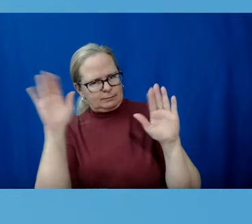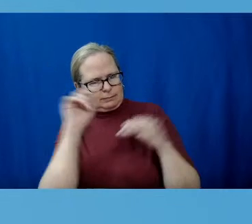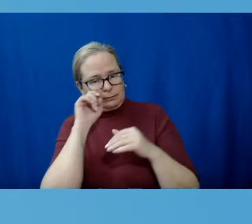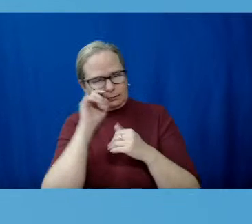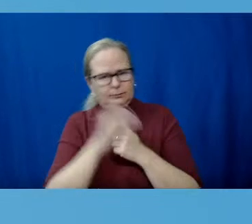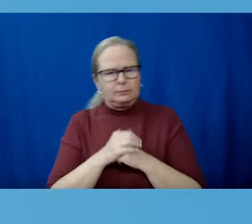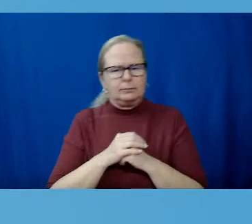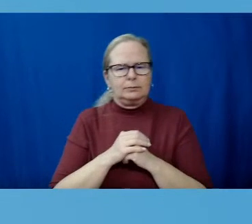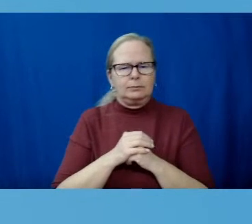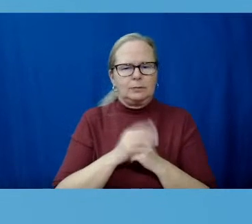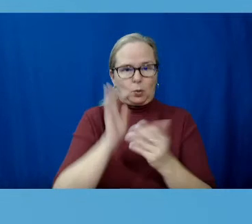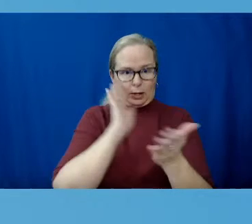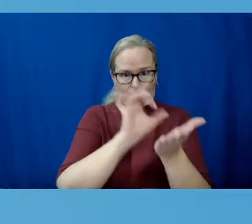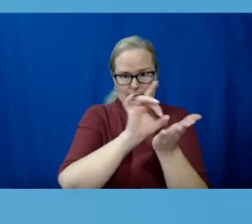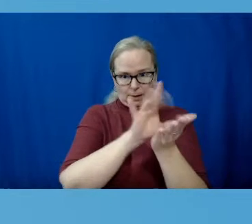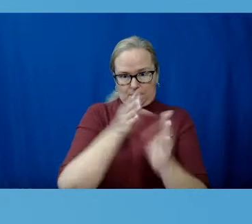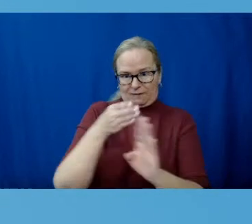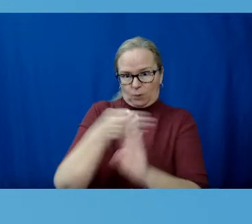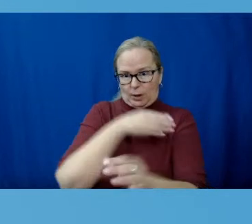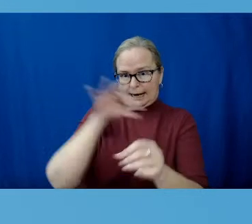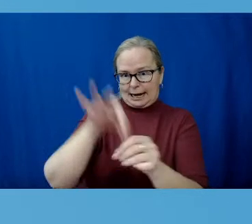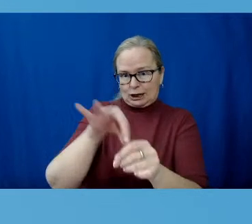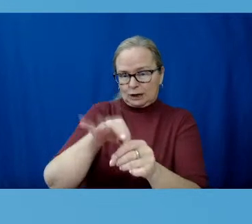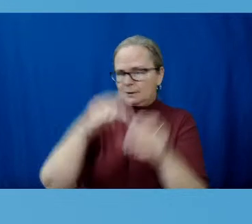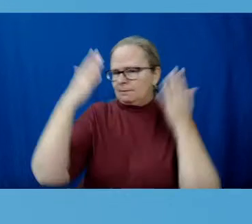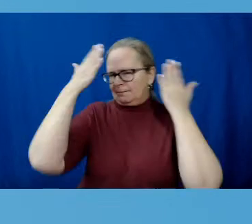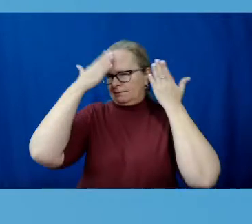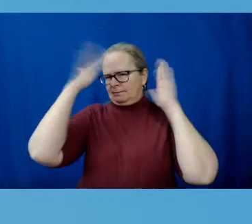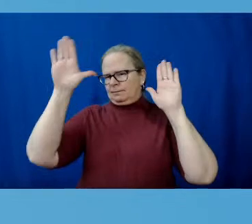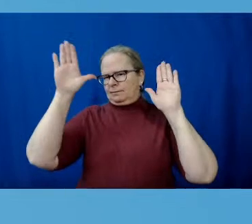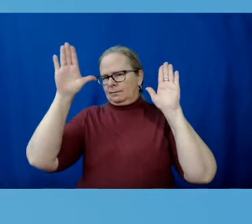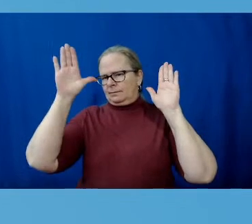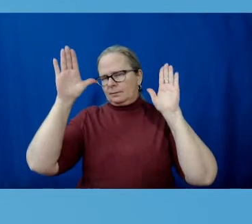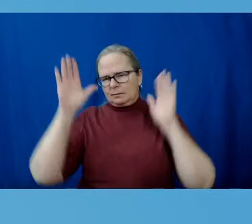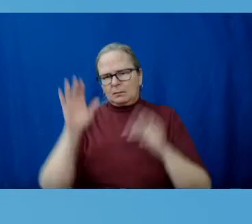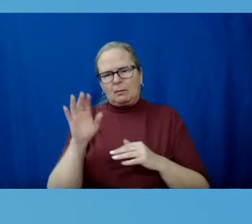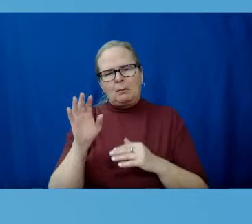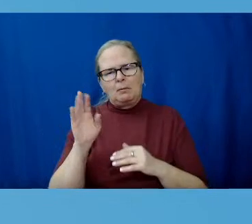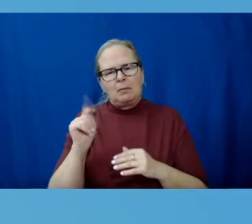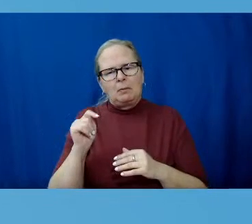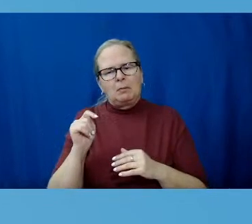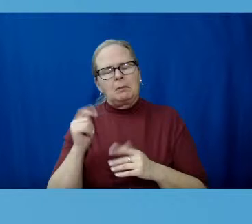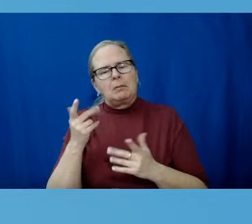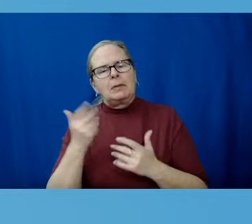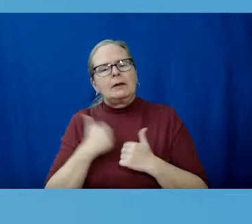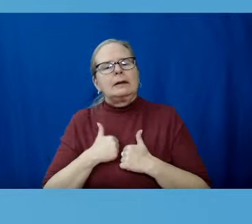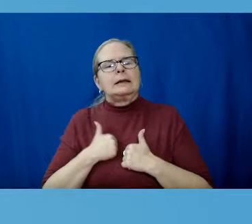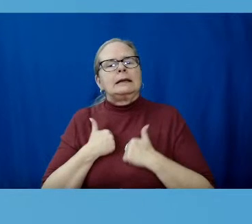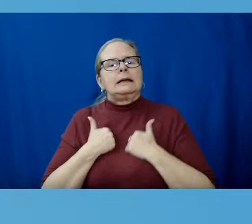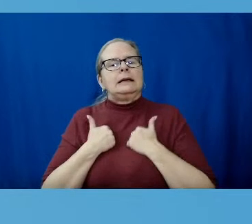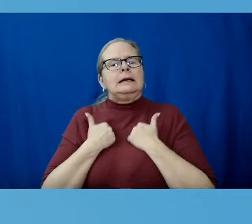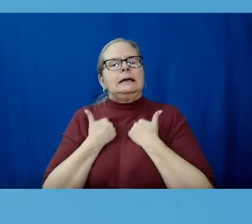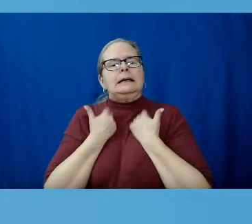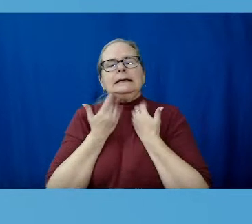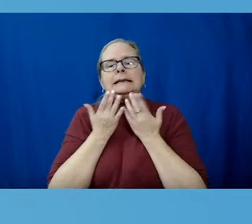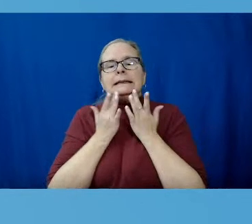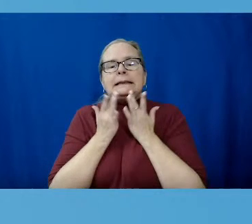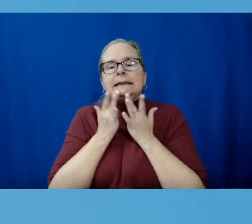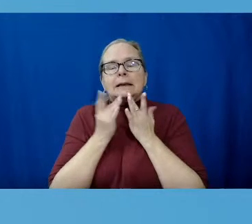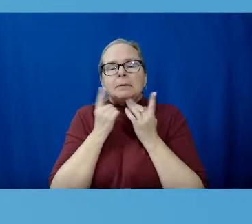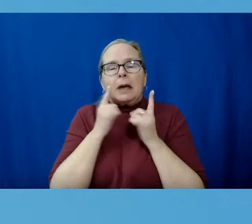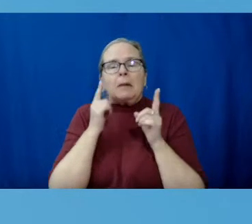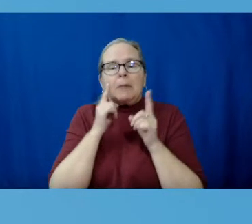leadership review is not really a test of how people really feel about the premier. So you go back to this idea about what can the average person